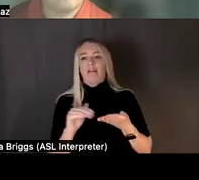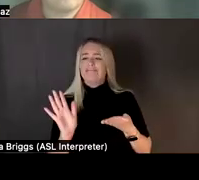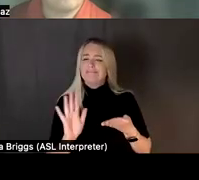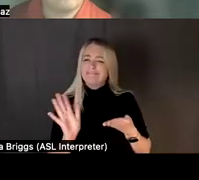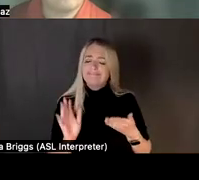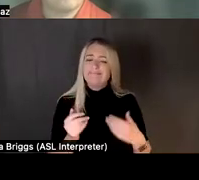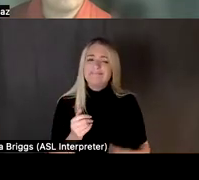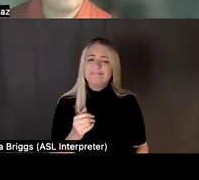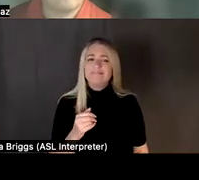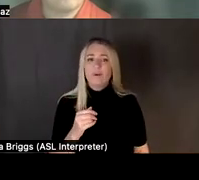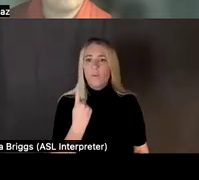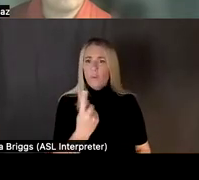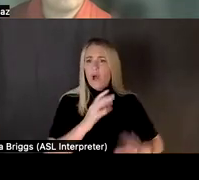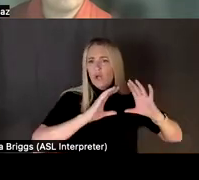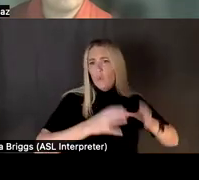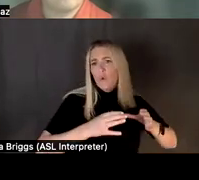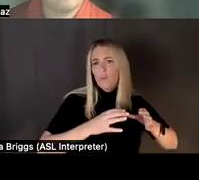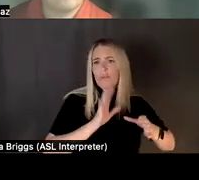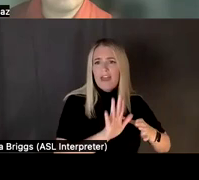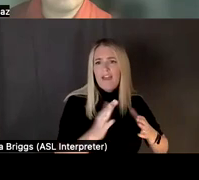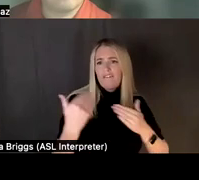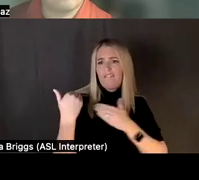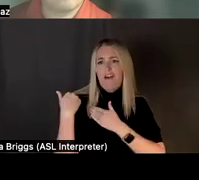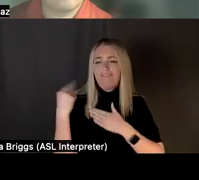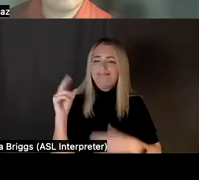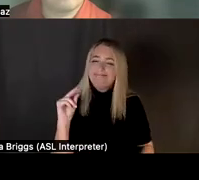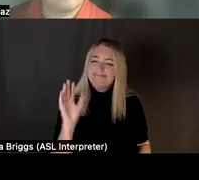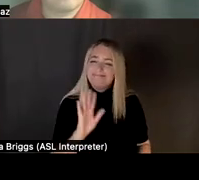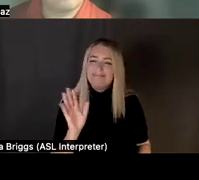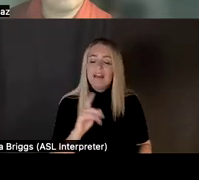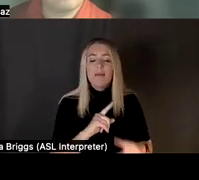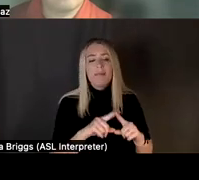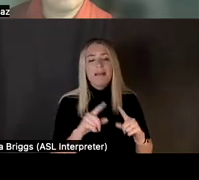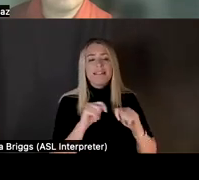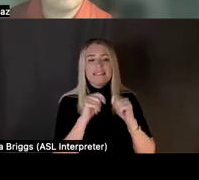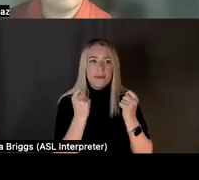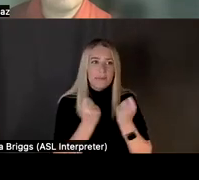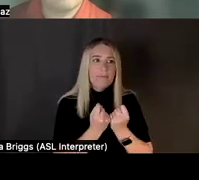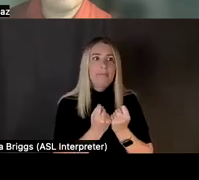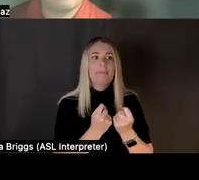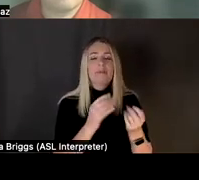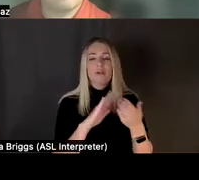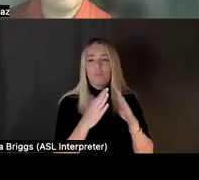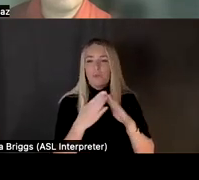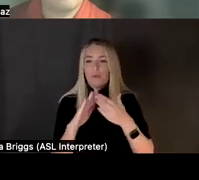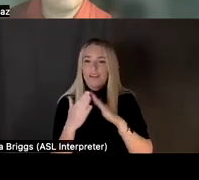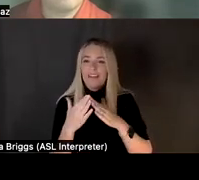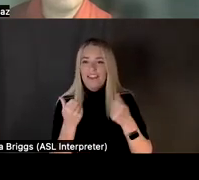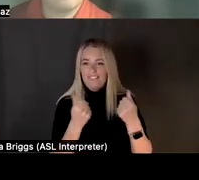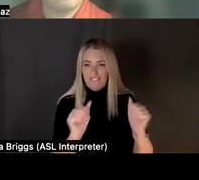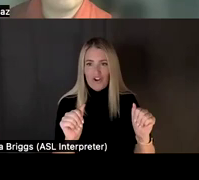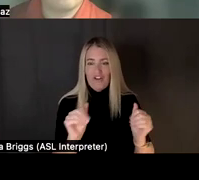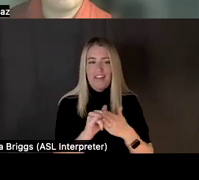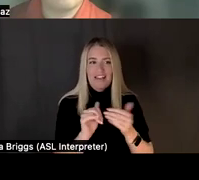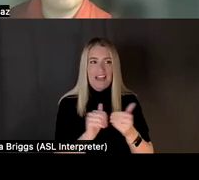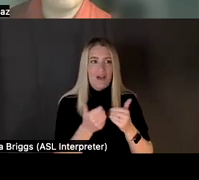it's one group or one person's fault, but this is a team. This is a community effort, and that's how we get